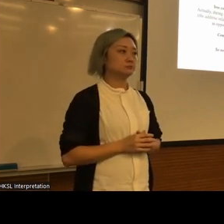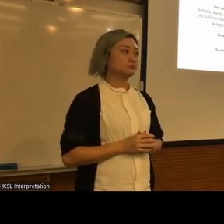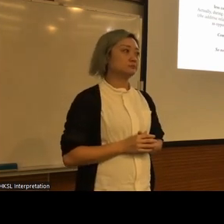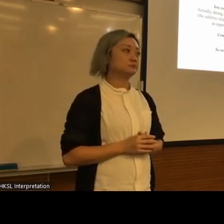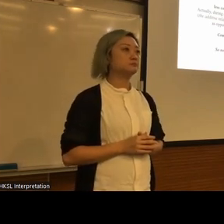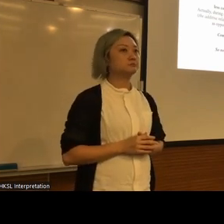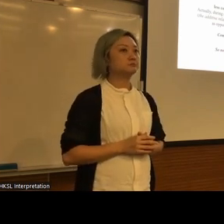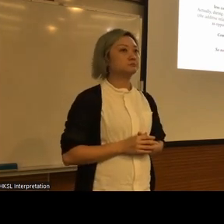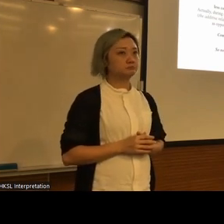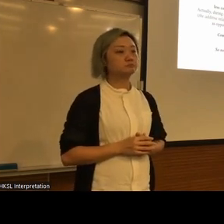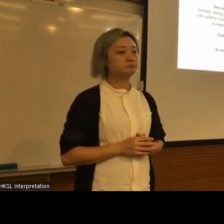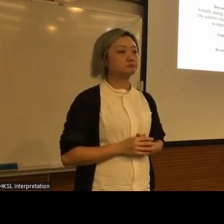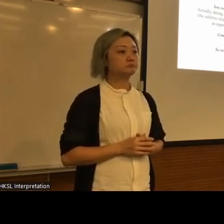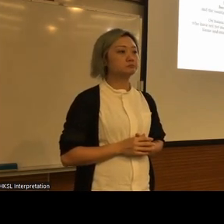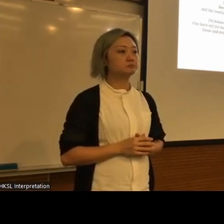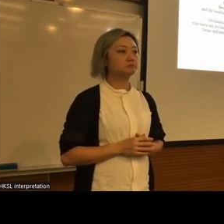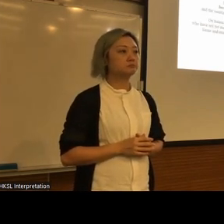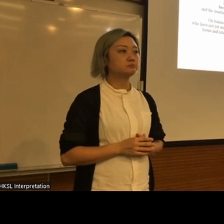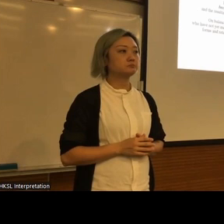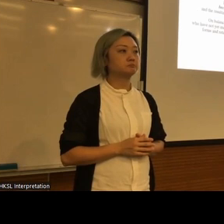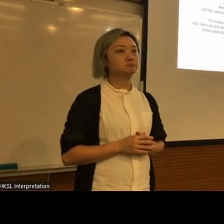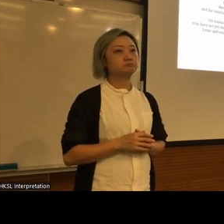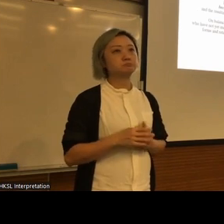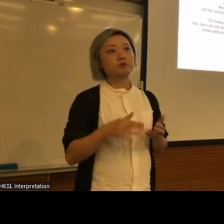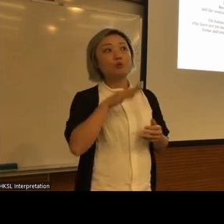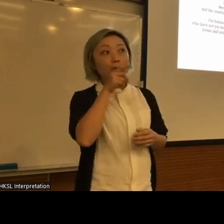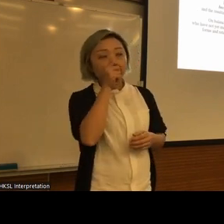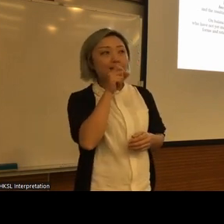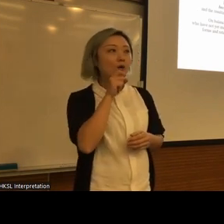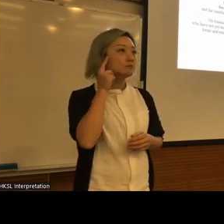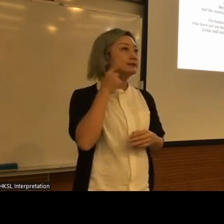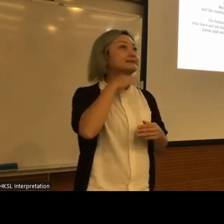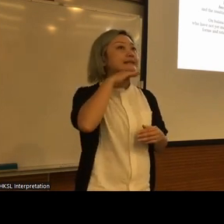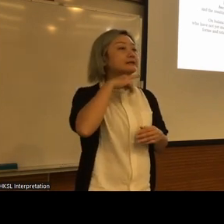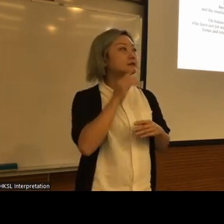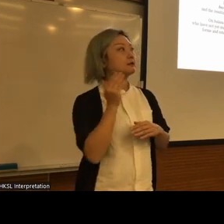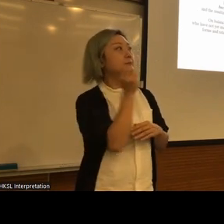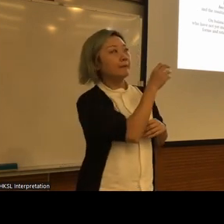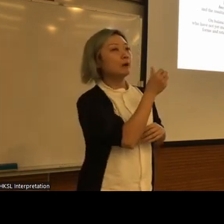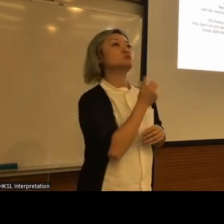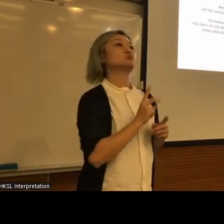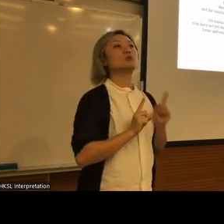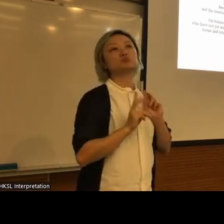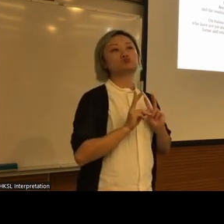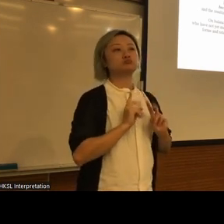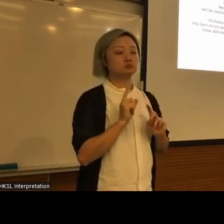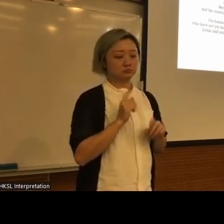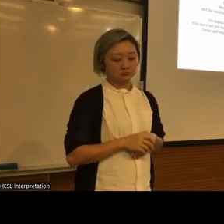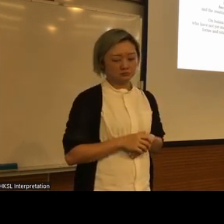We can go into that later if you have questions. Another thing is sight translation,